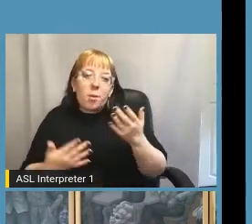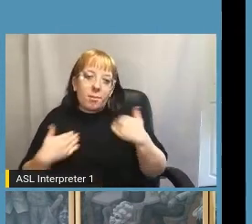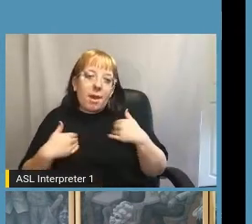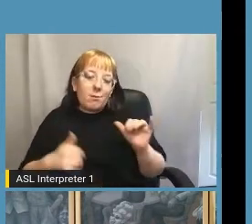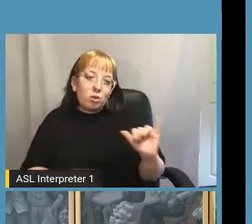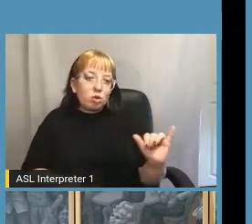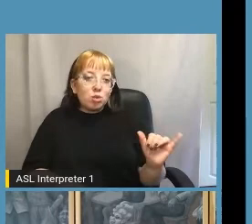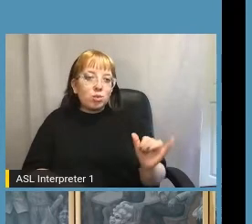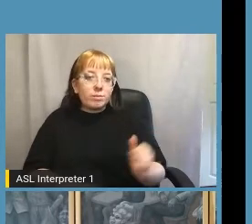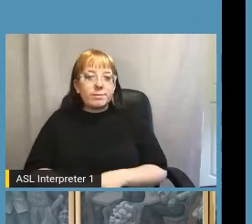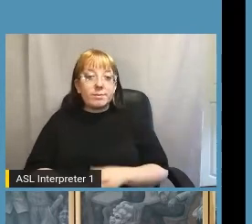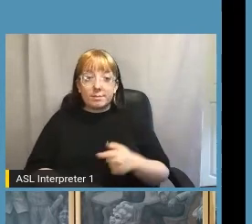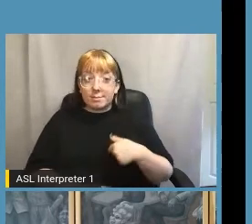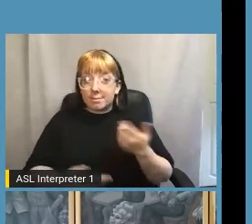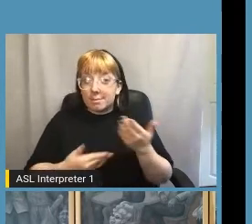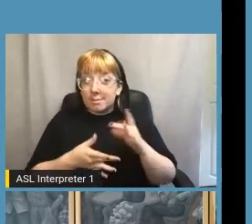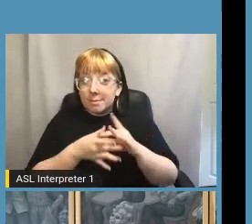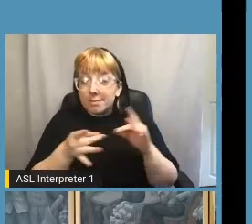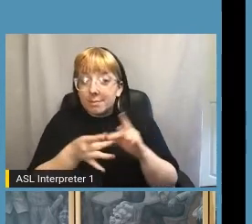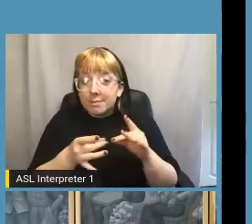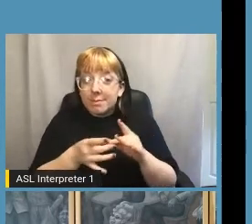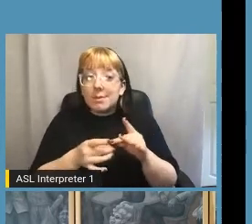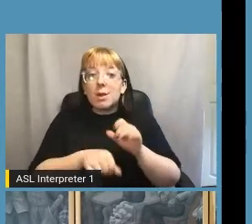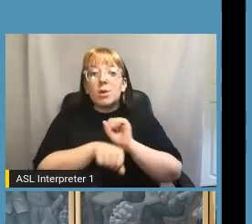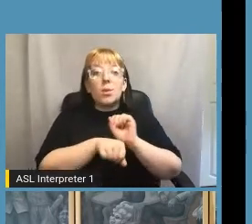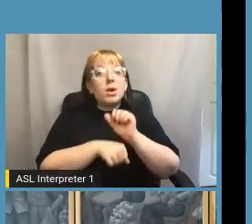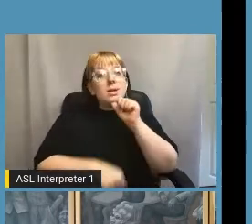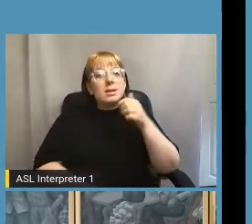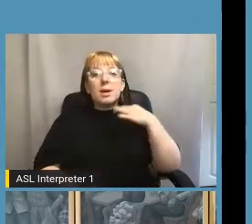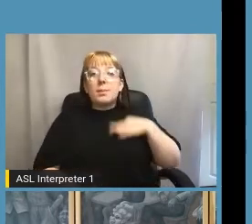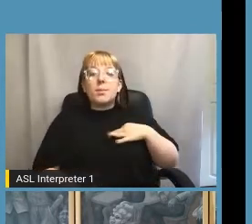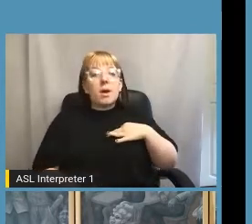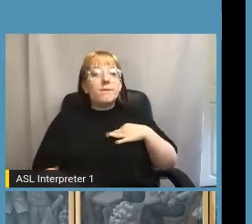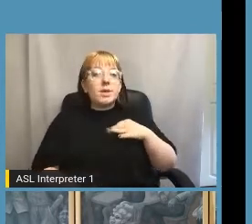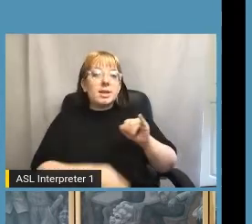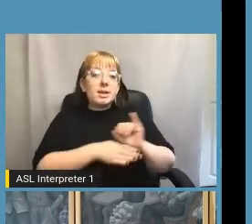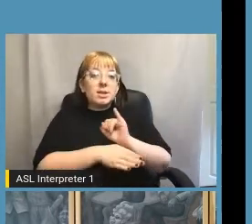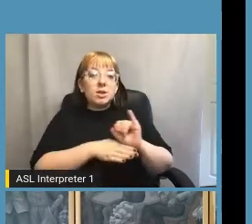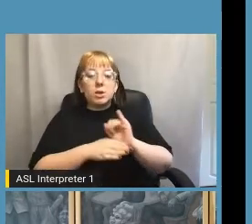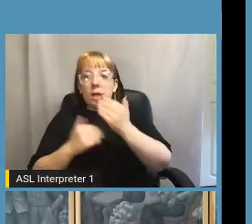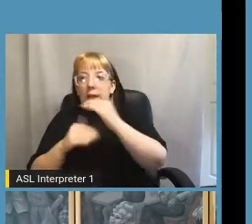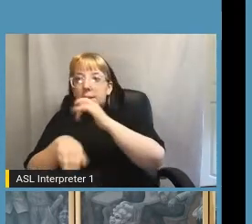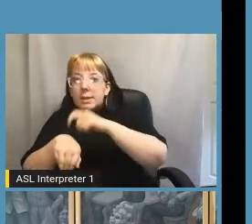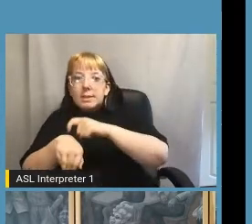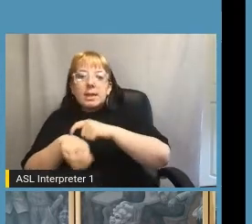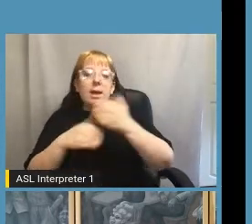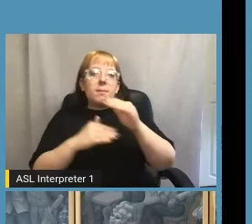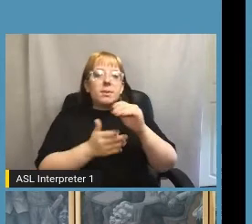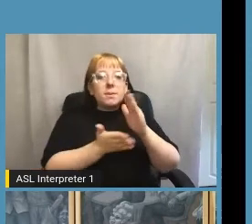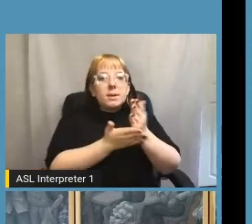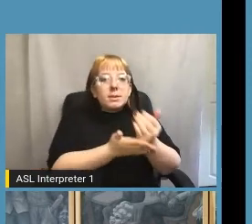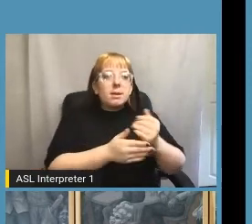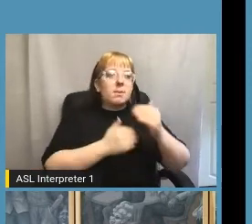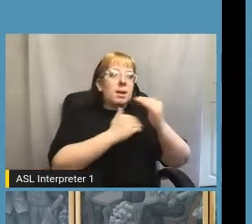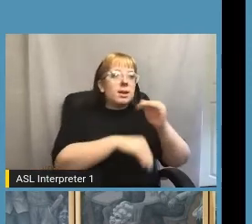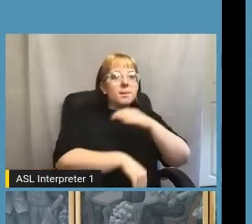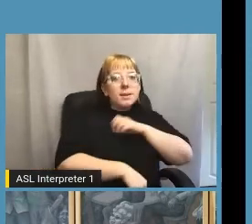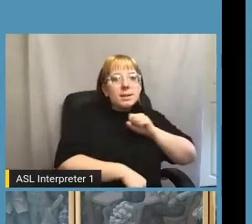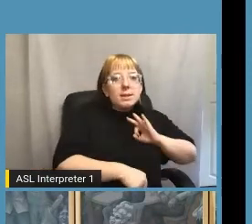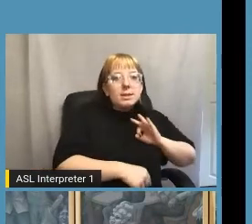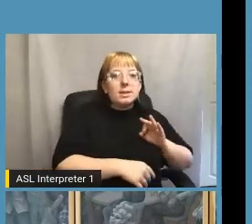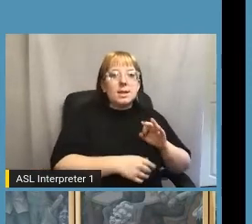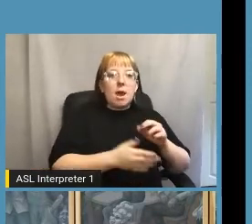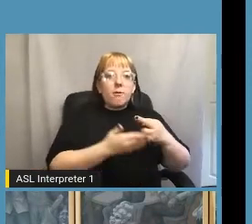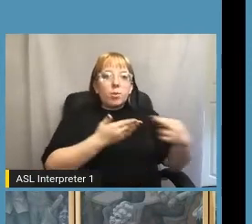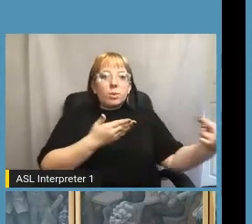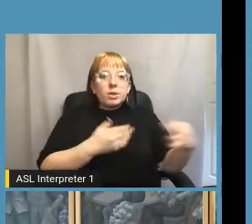I'm here to say that when we work in nonprofit institutions with limited time, limited budget, limited staff resources, that as you're thinking